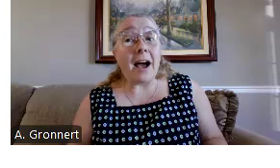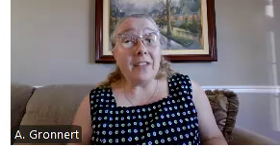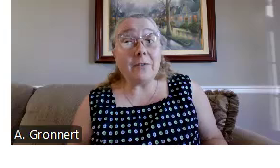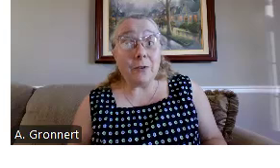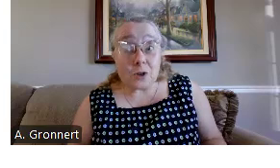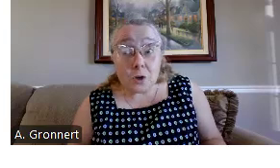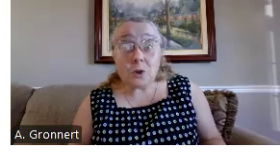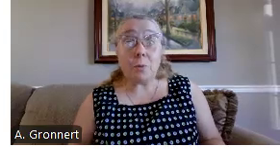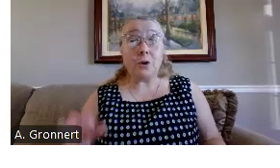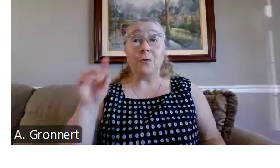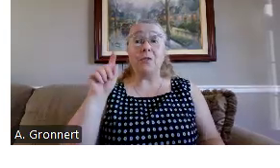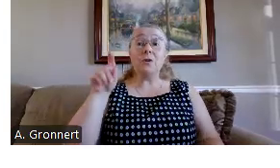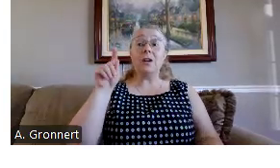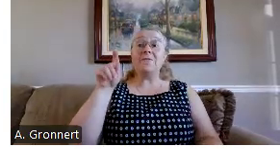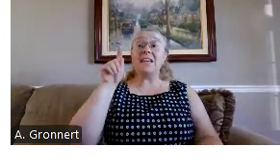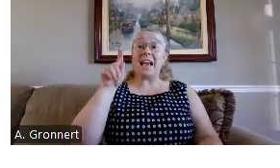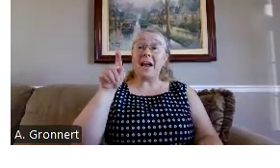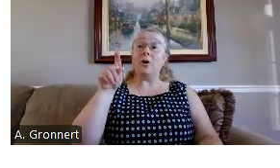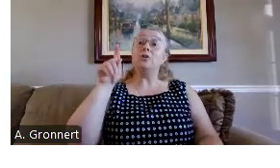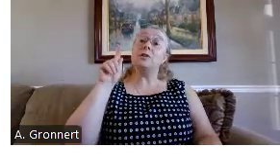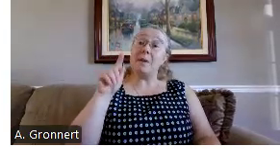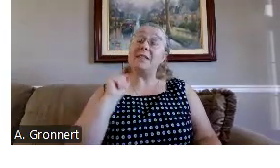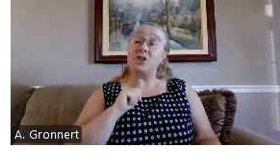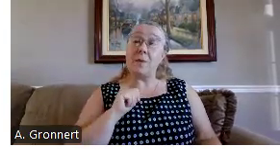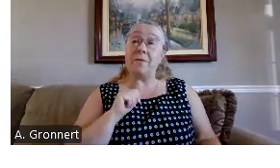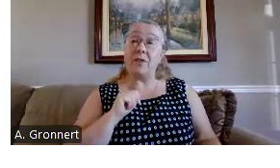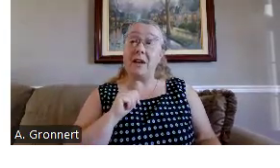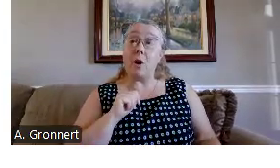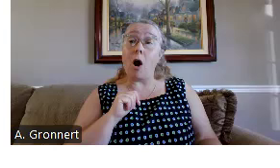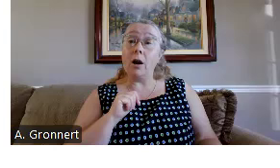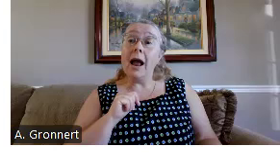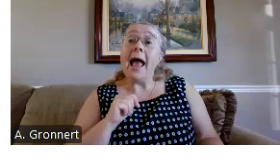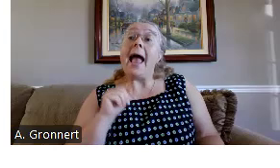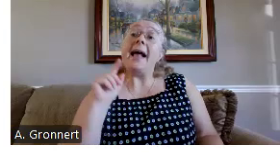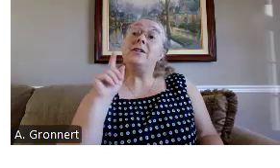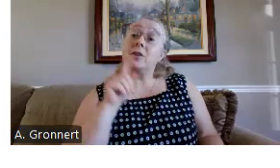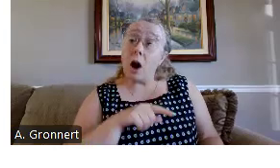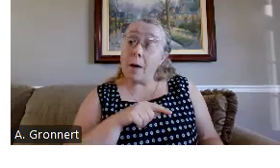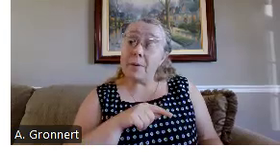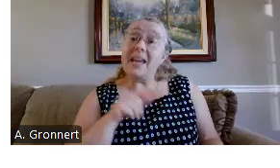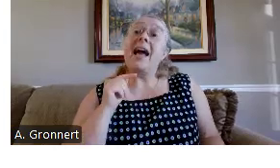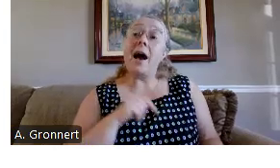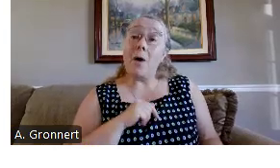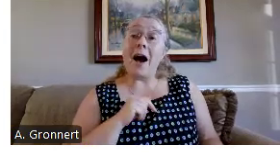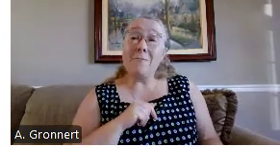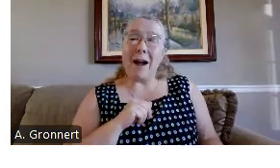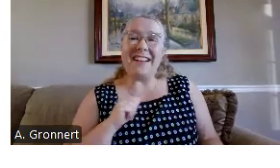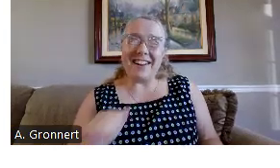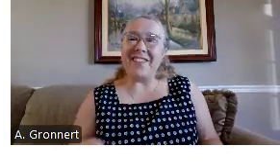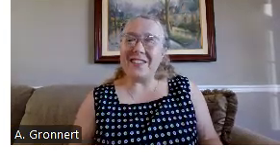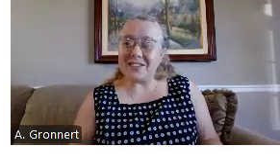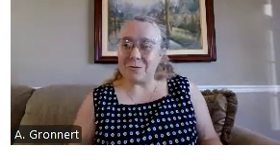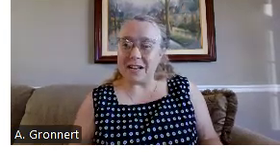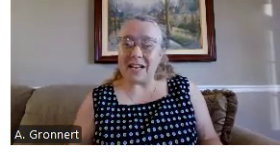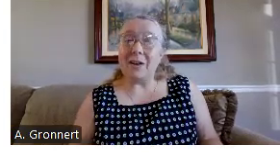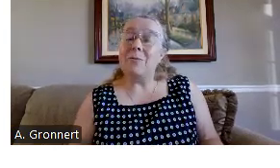Now, I'd like for you to put your finger in the air to make the shape of the letter R and copy how I write it